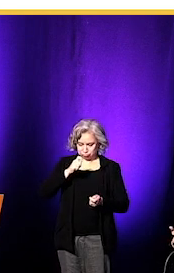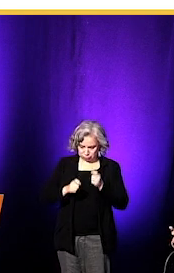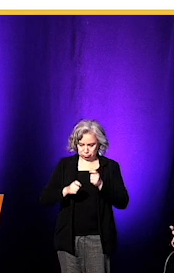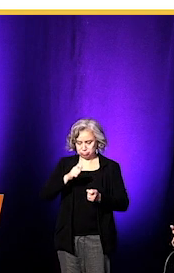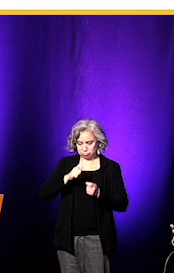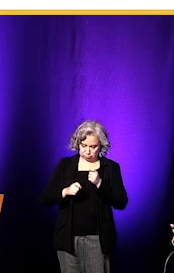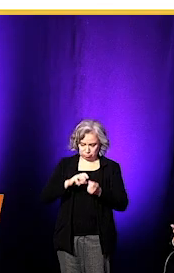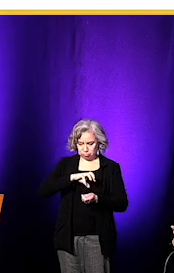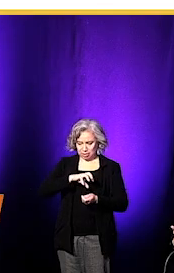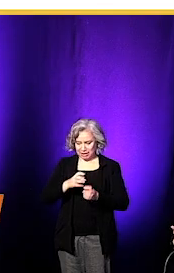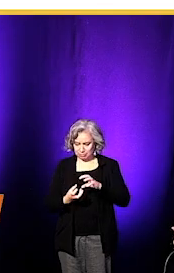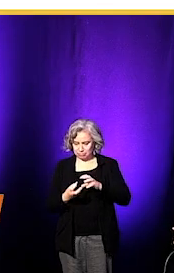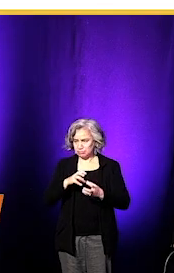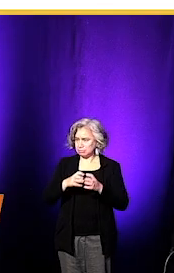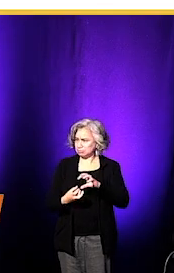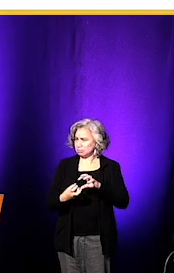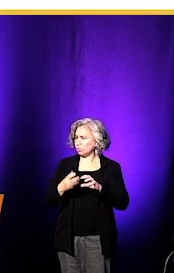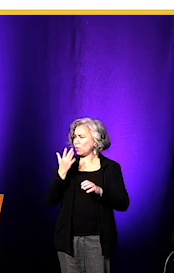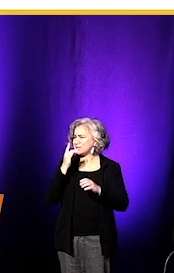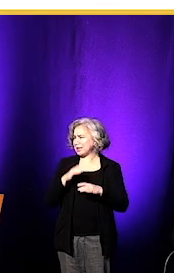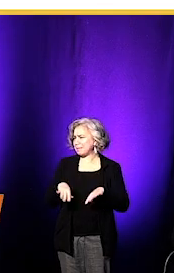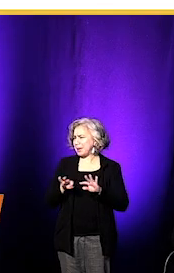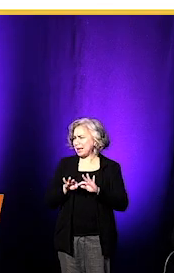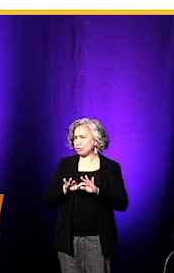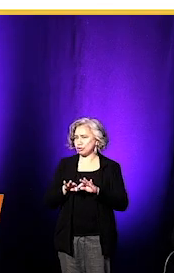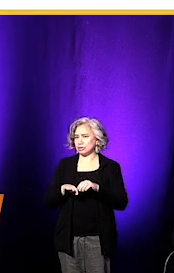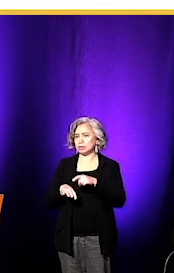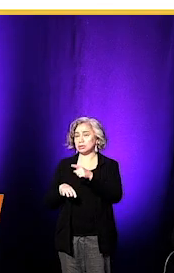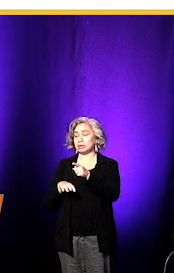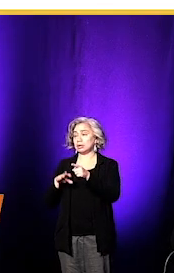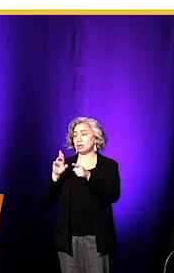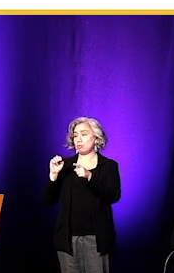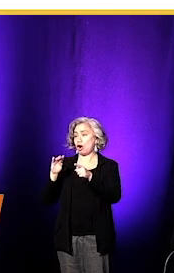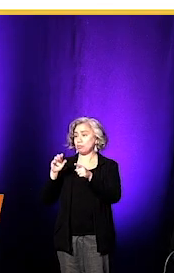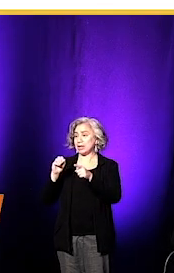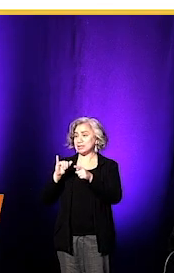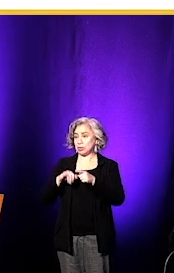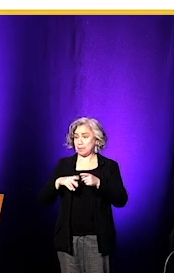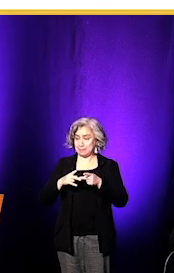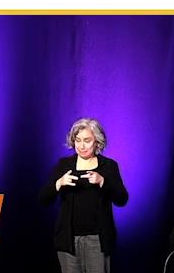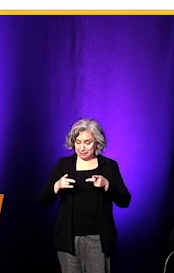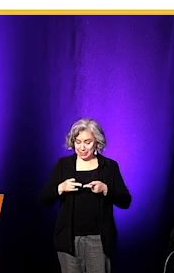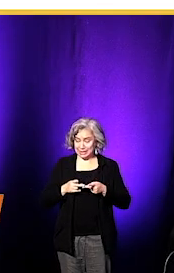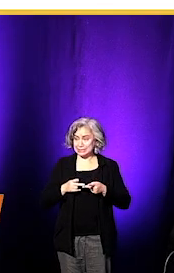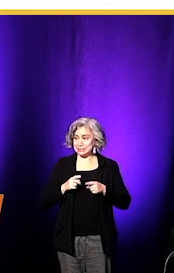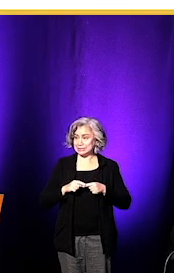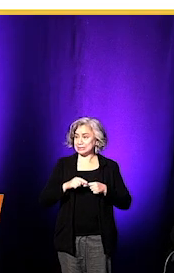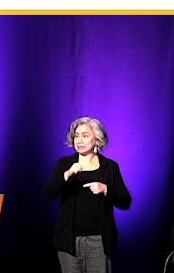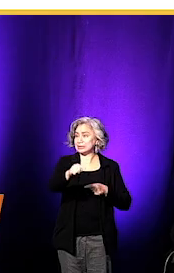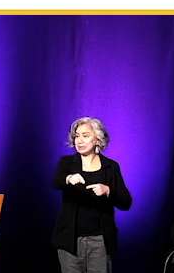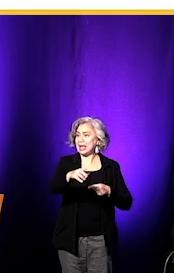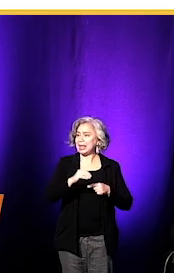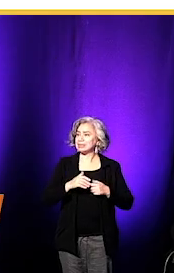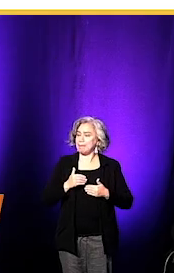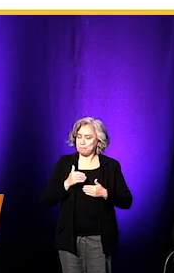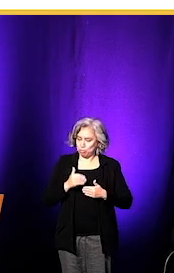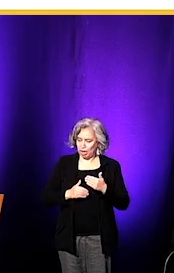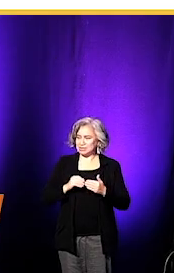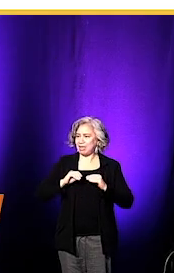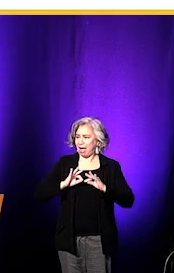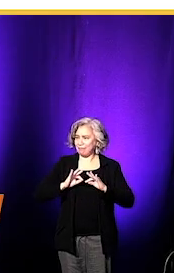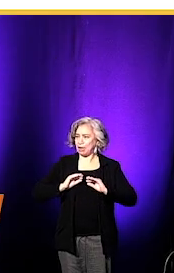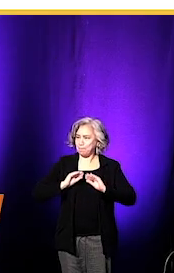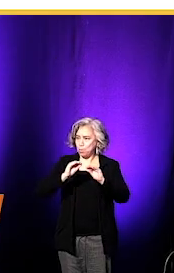matter? So it's both the movement between place A and place B and the process of getting